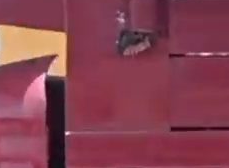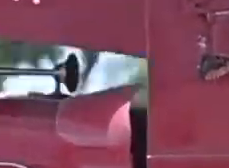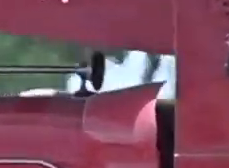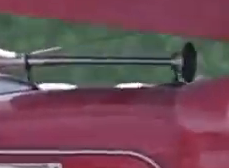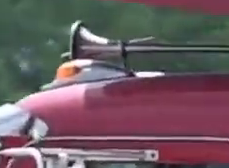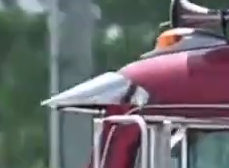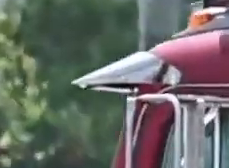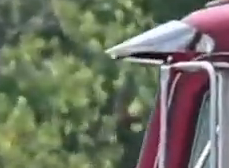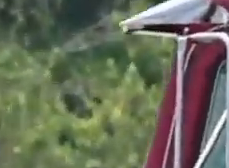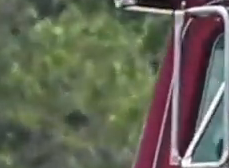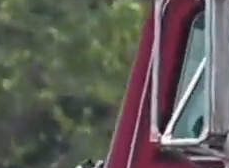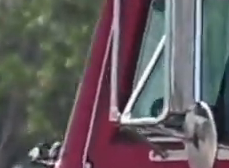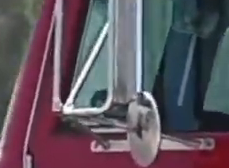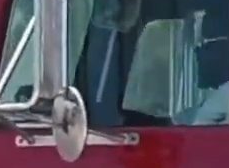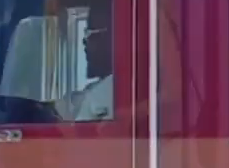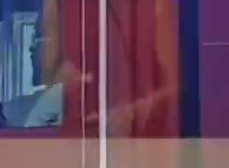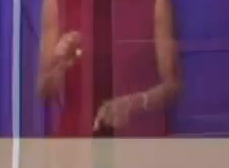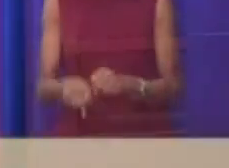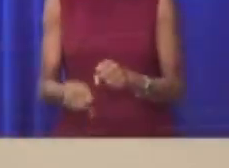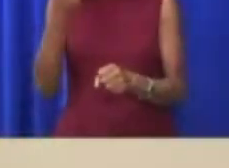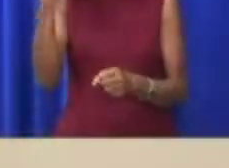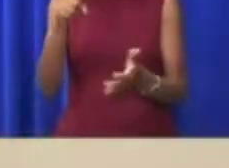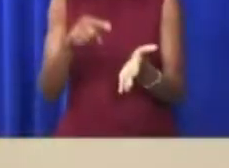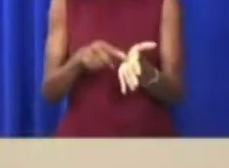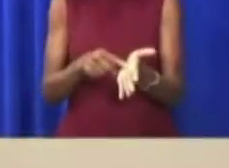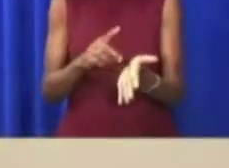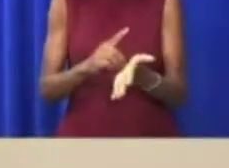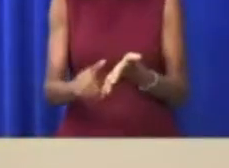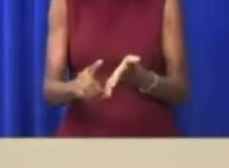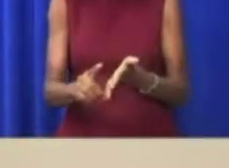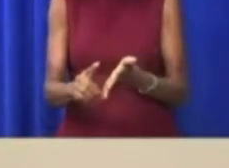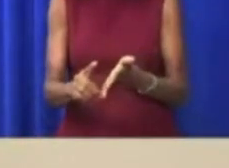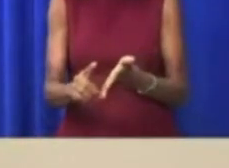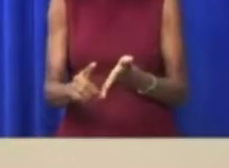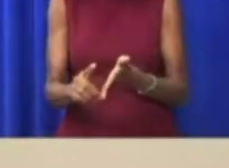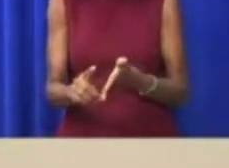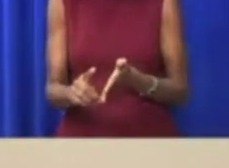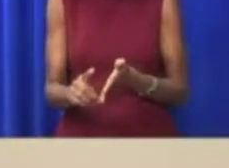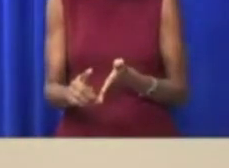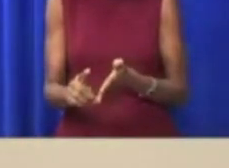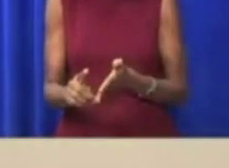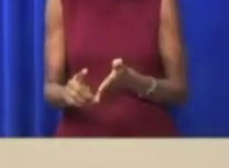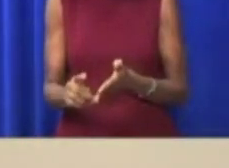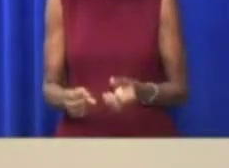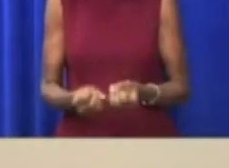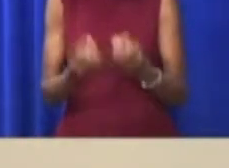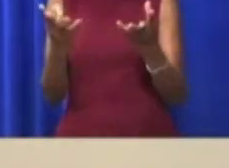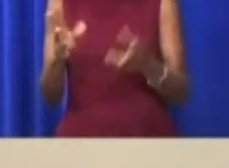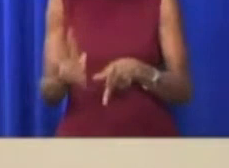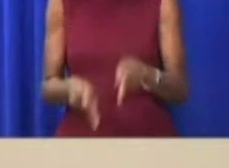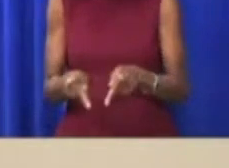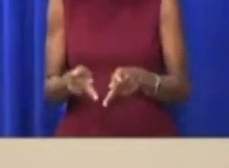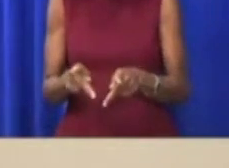So over the course of this week, as Dr. Lee has said, a significant number of those persons swabbed from